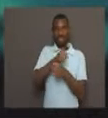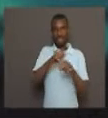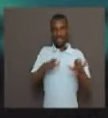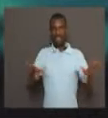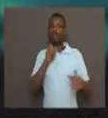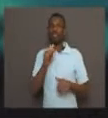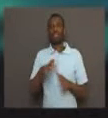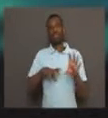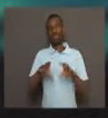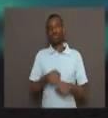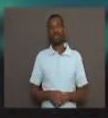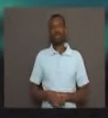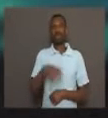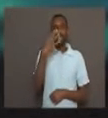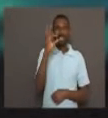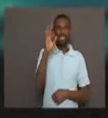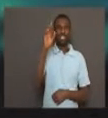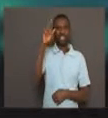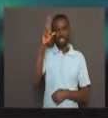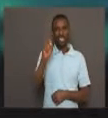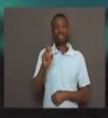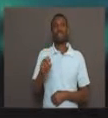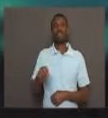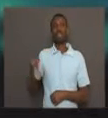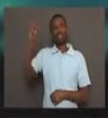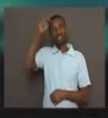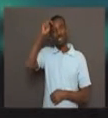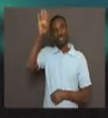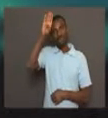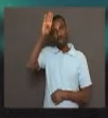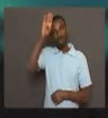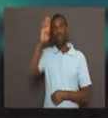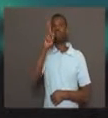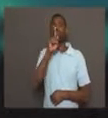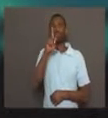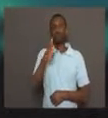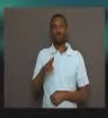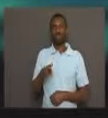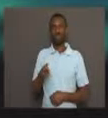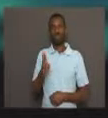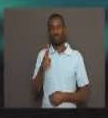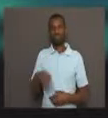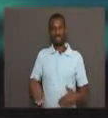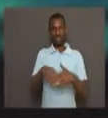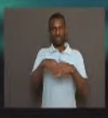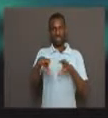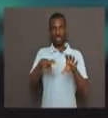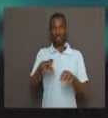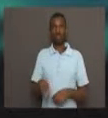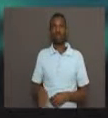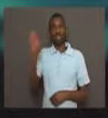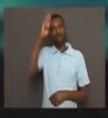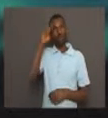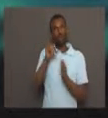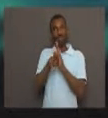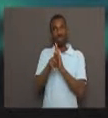In 1913, Niels Bohr introduced the Bohr model of the atom.